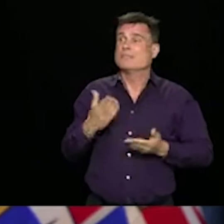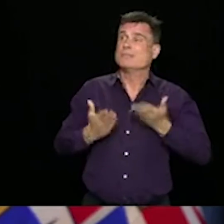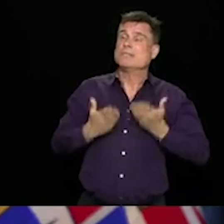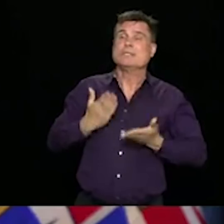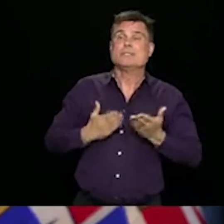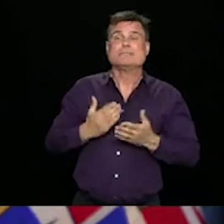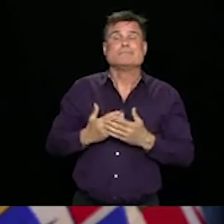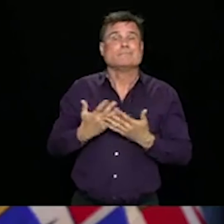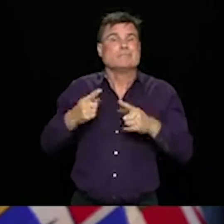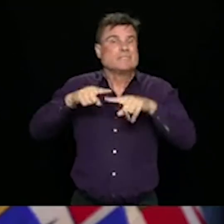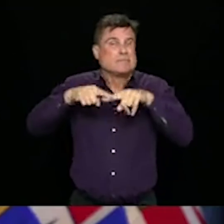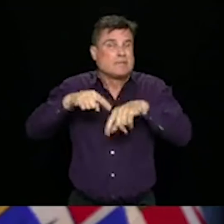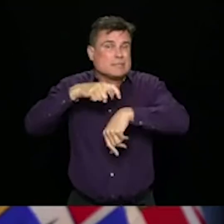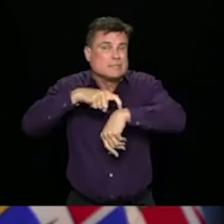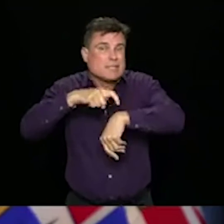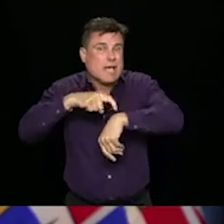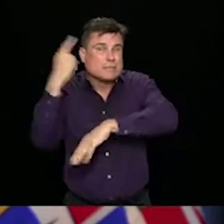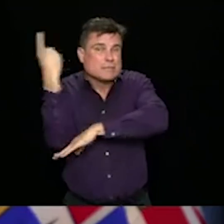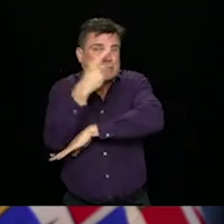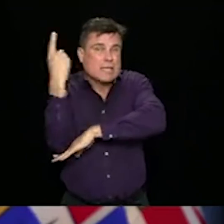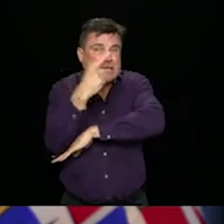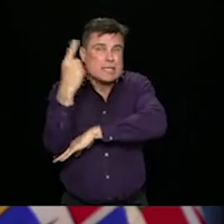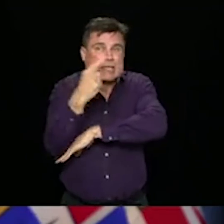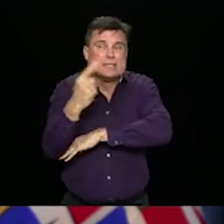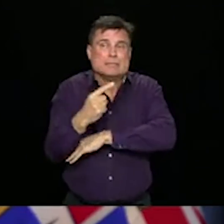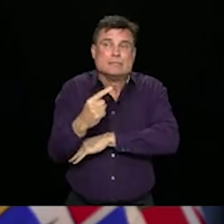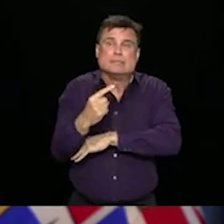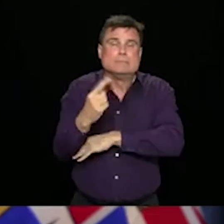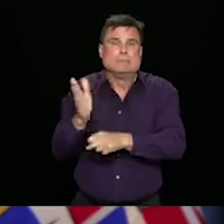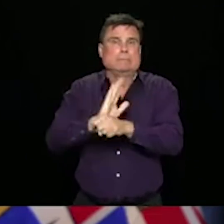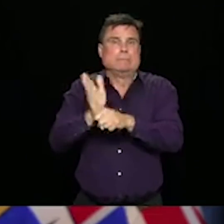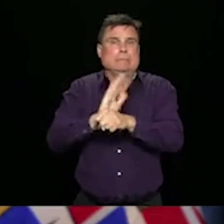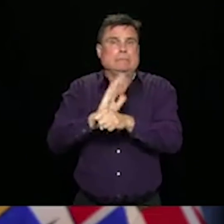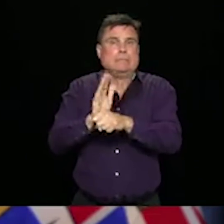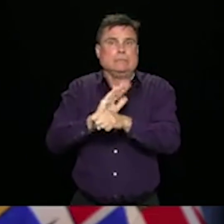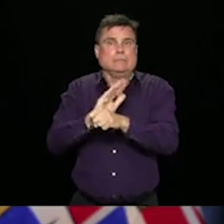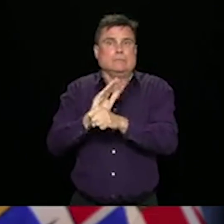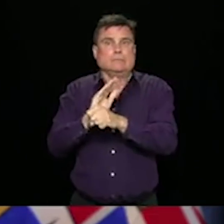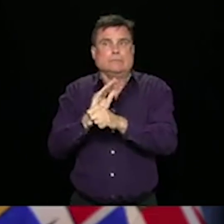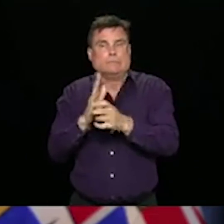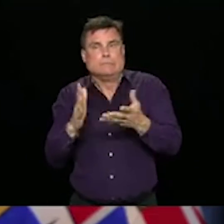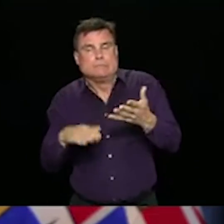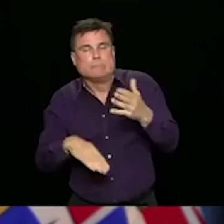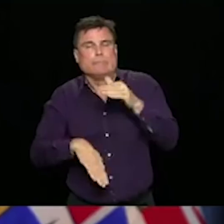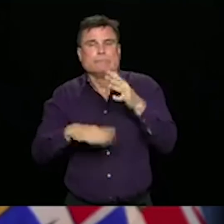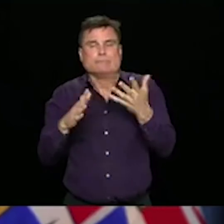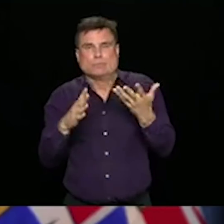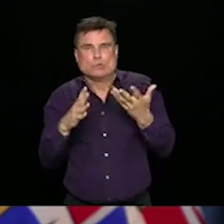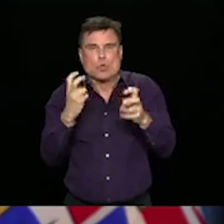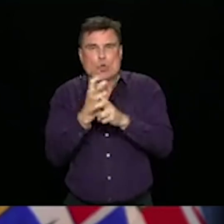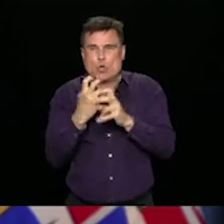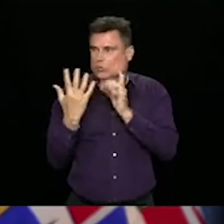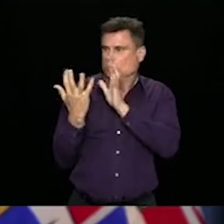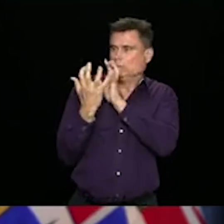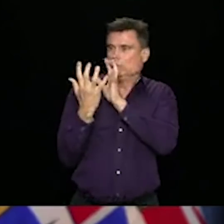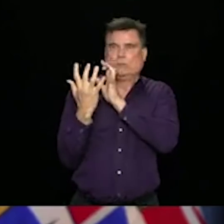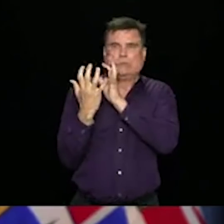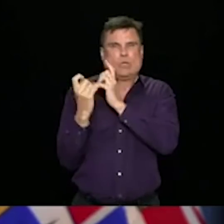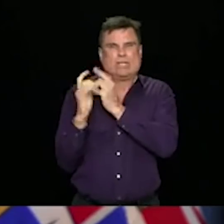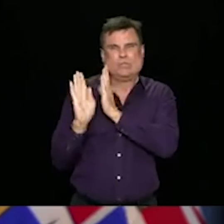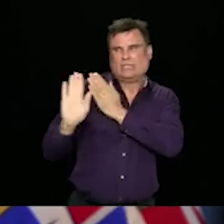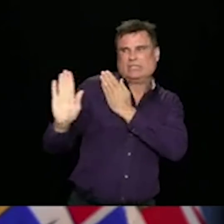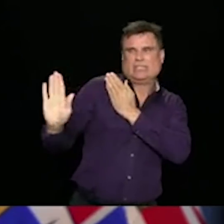times of the day, and that is where a medical mask can help for those short periods of time where you might be within somebody else's safe space.